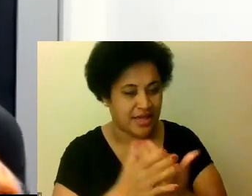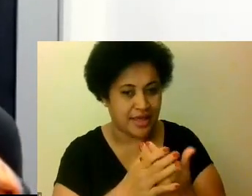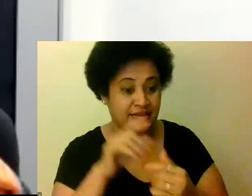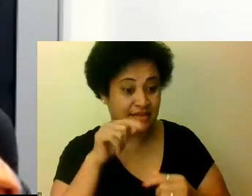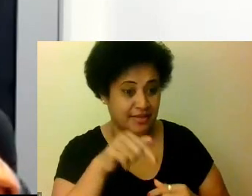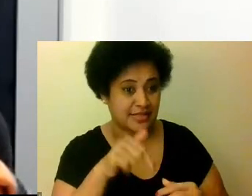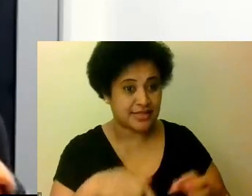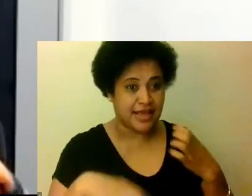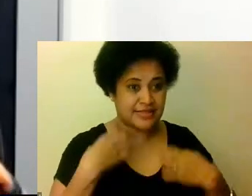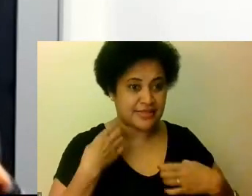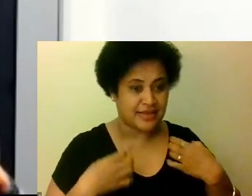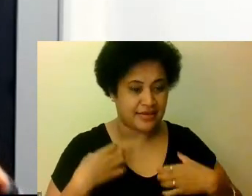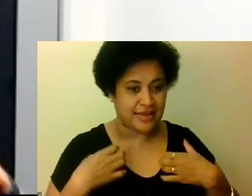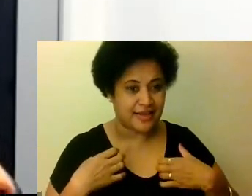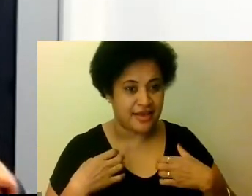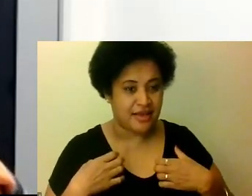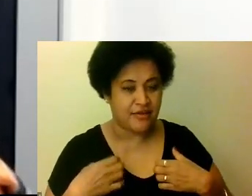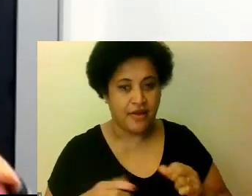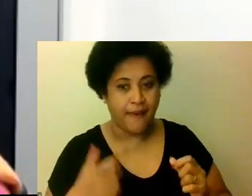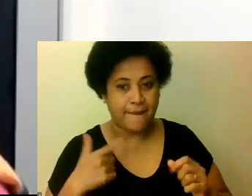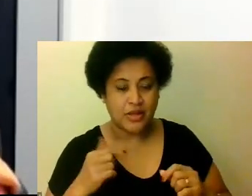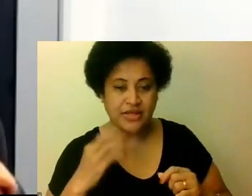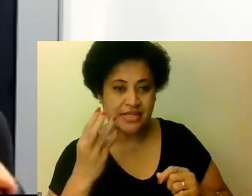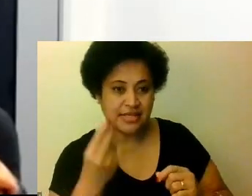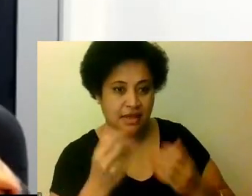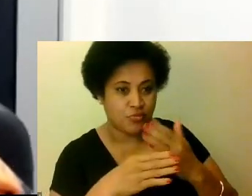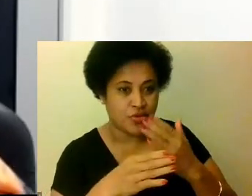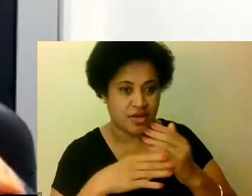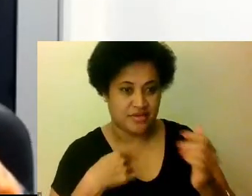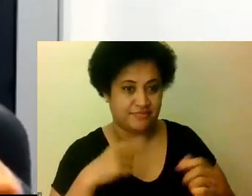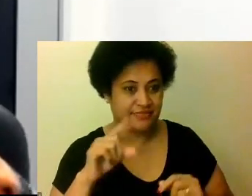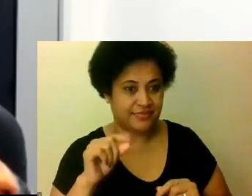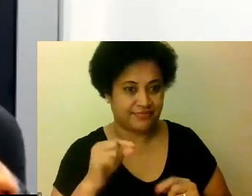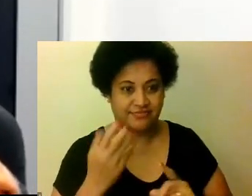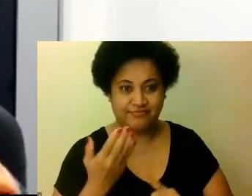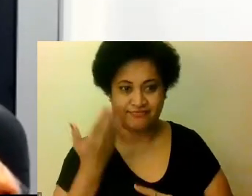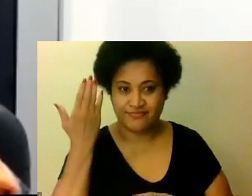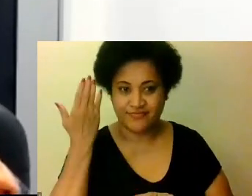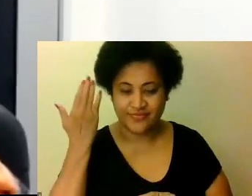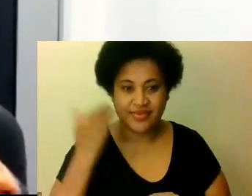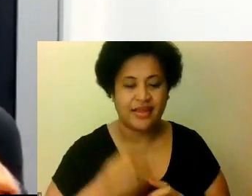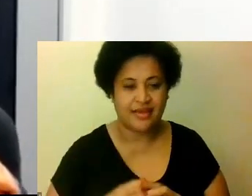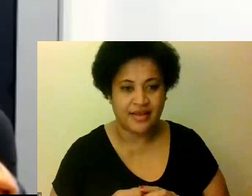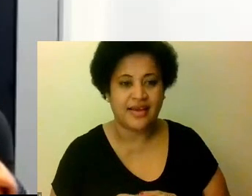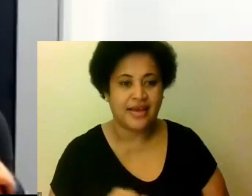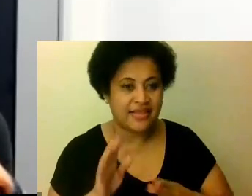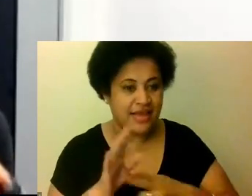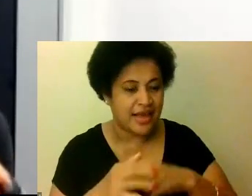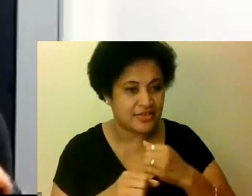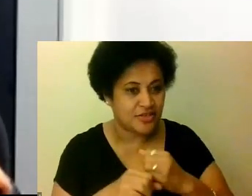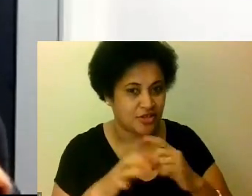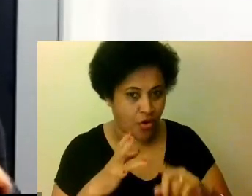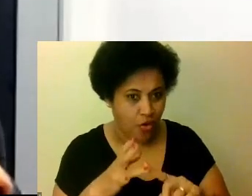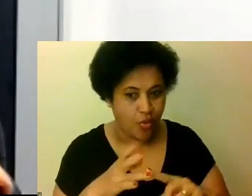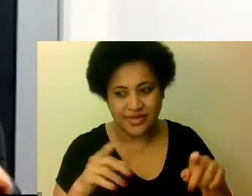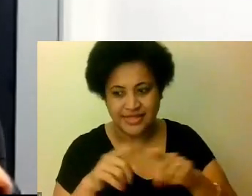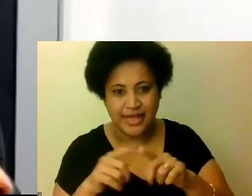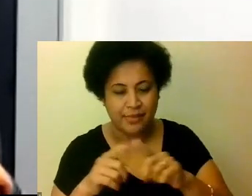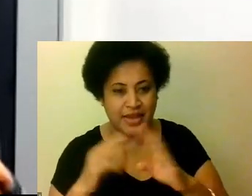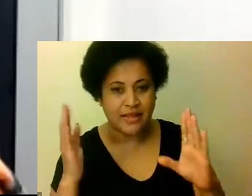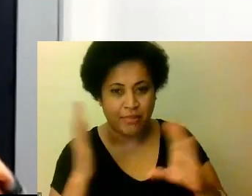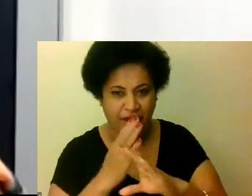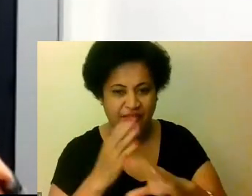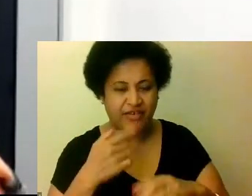because some of the work that I did previously through the NGO sector and also in private practice as a